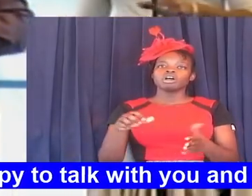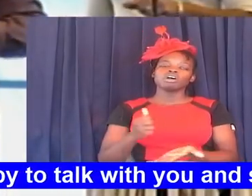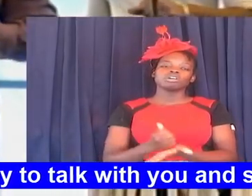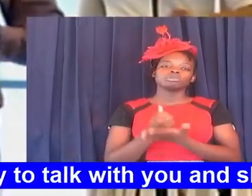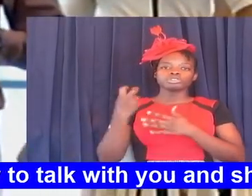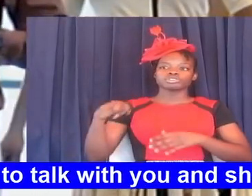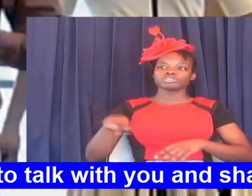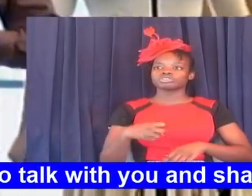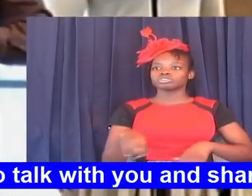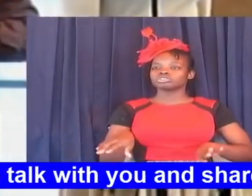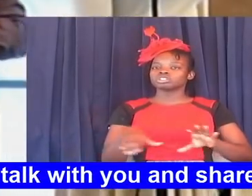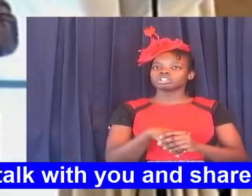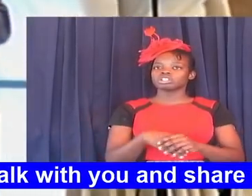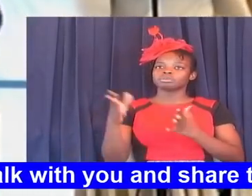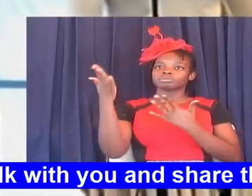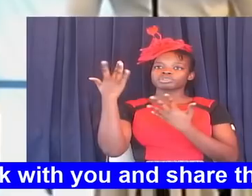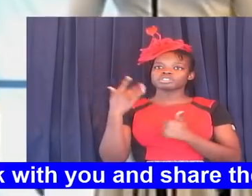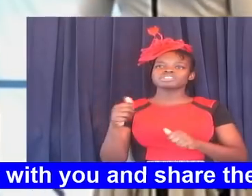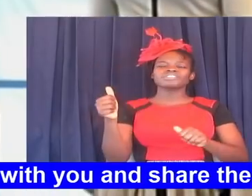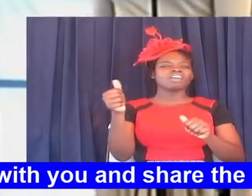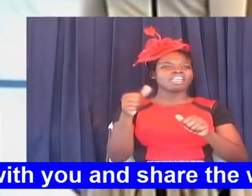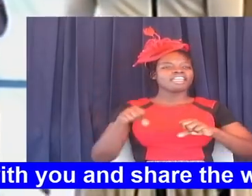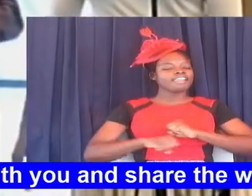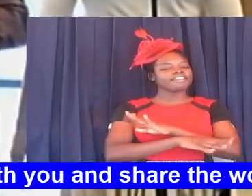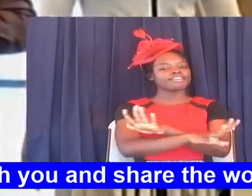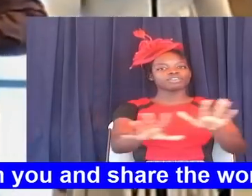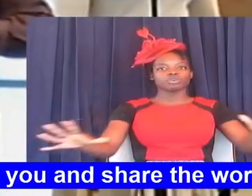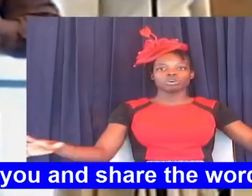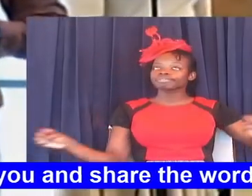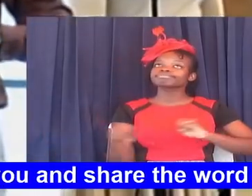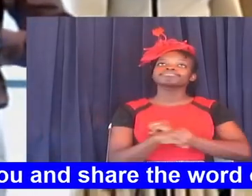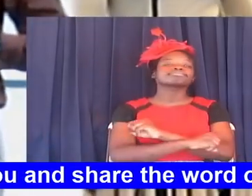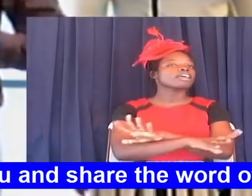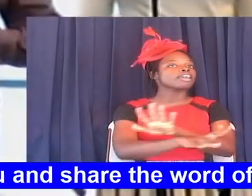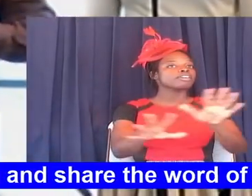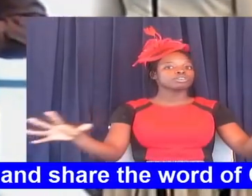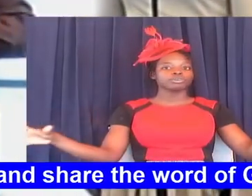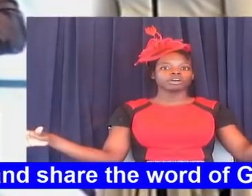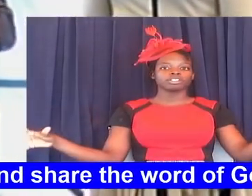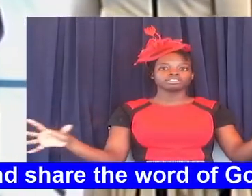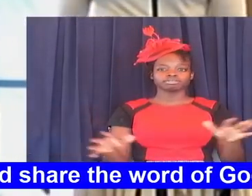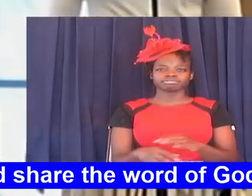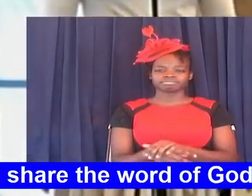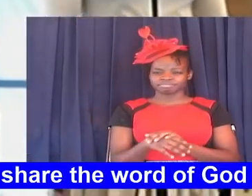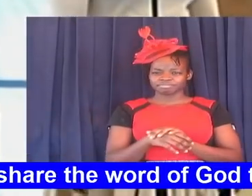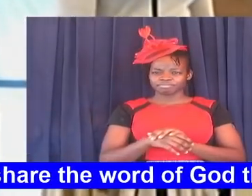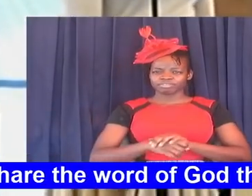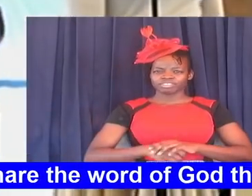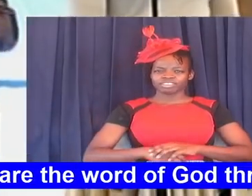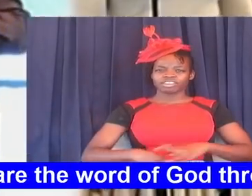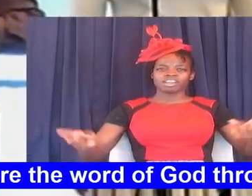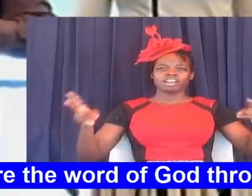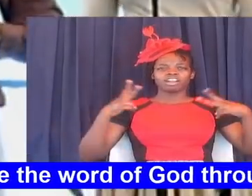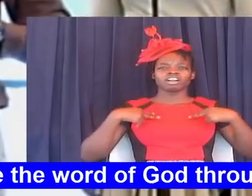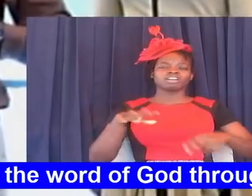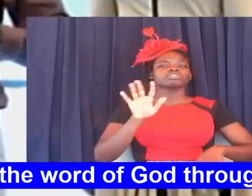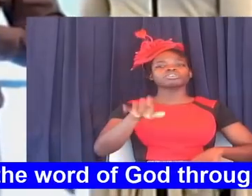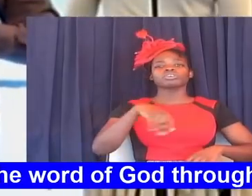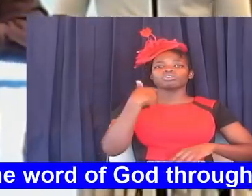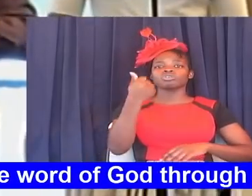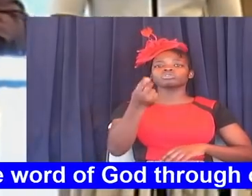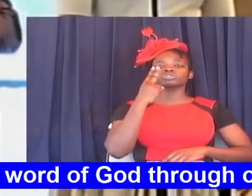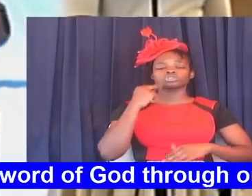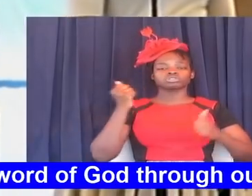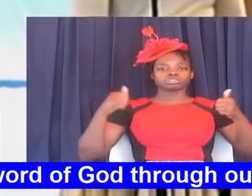every unsaved, every backslider, every distressed, every discouraged, every brethren, have your own sweet way as you ask these